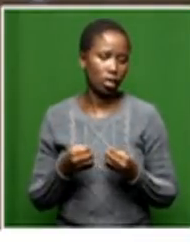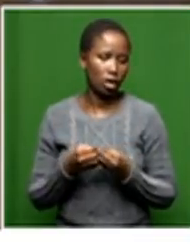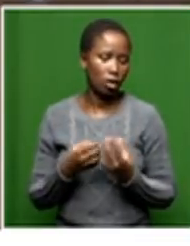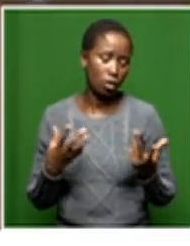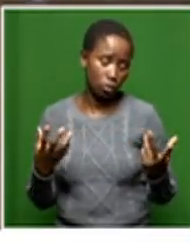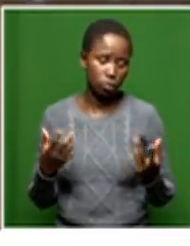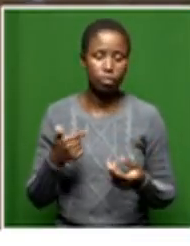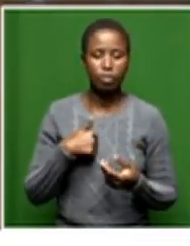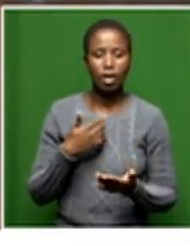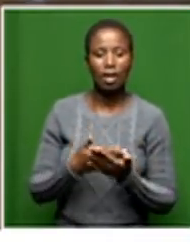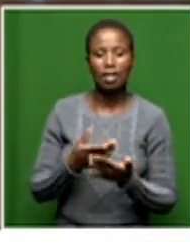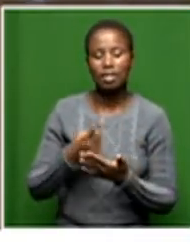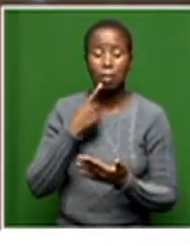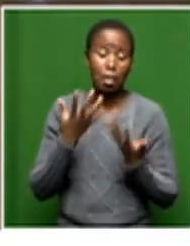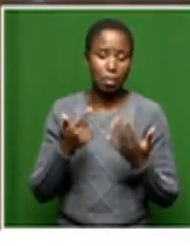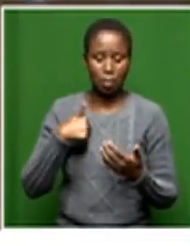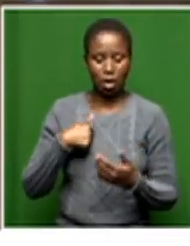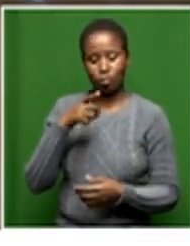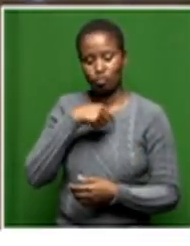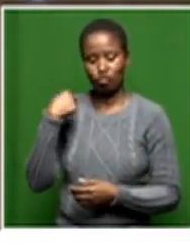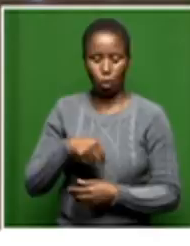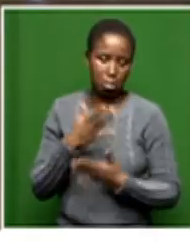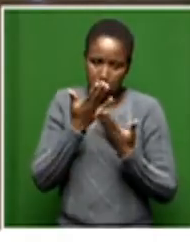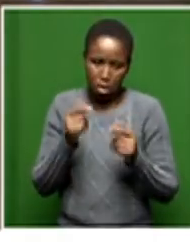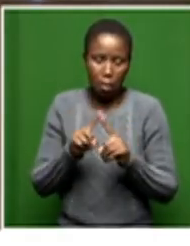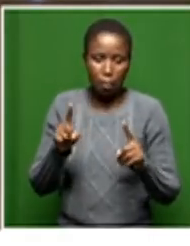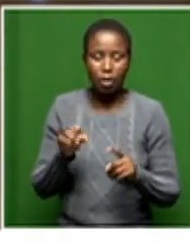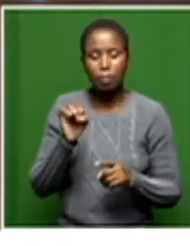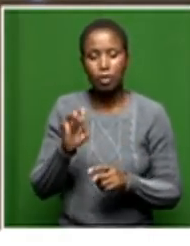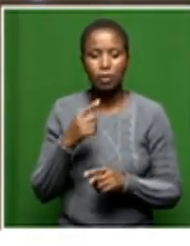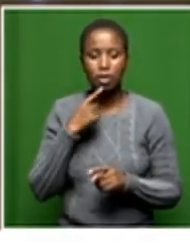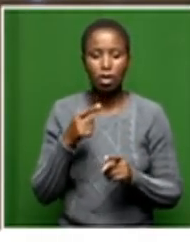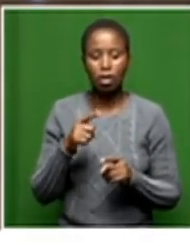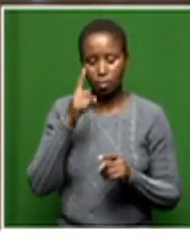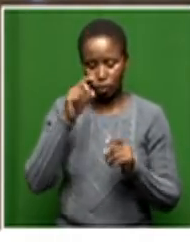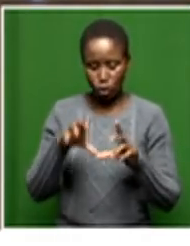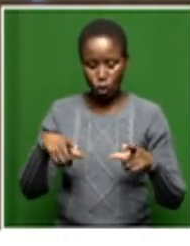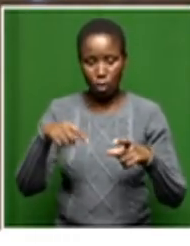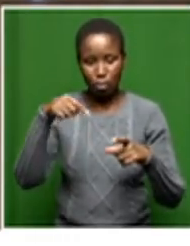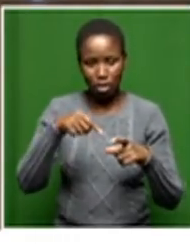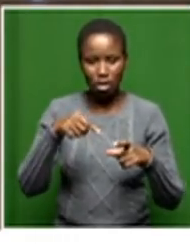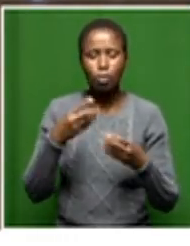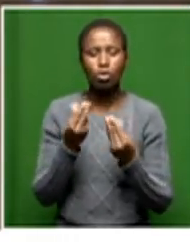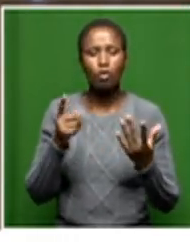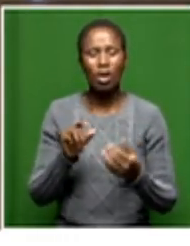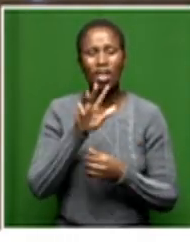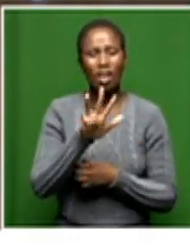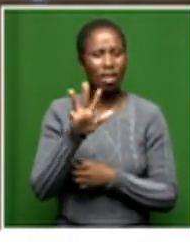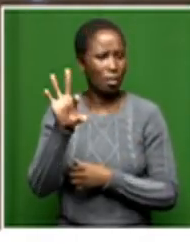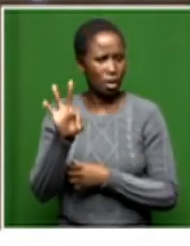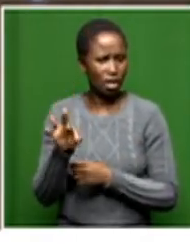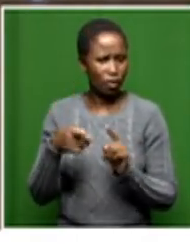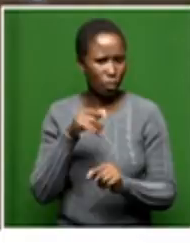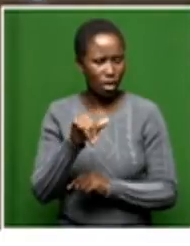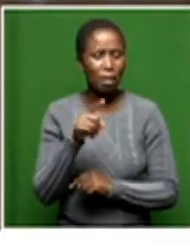like I would say, and I might be wrong, but I think what the State Capture Commission is dealing with, over 99%, what